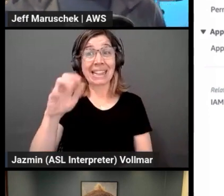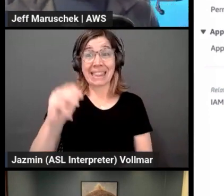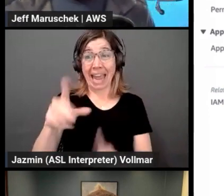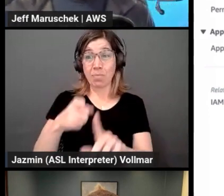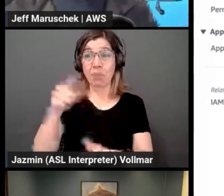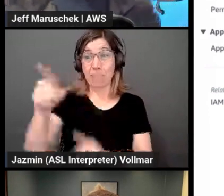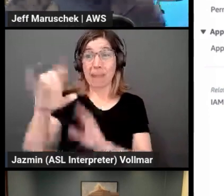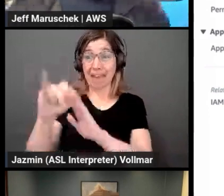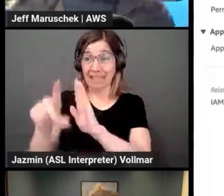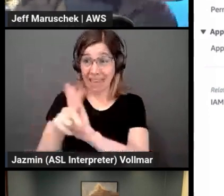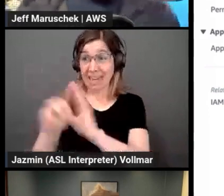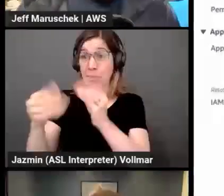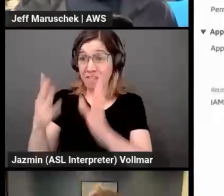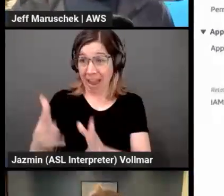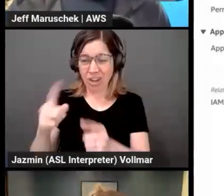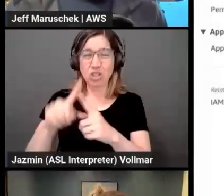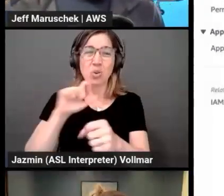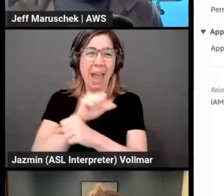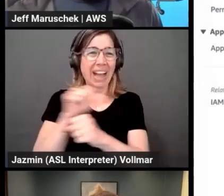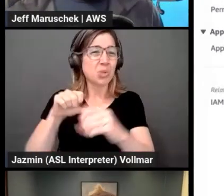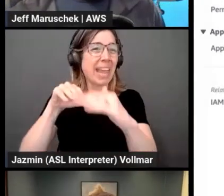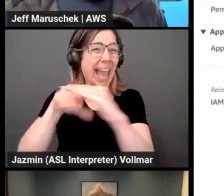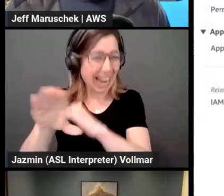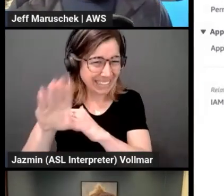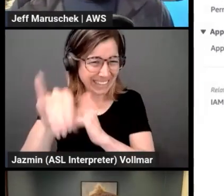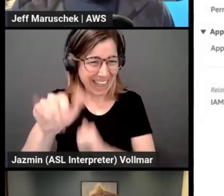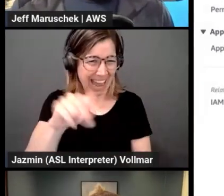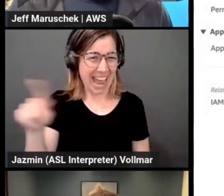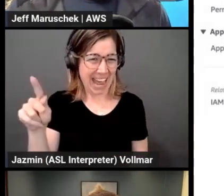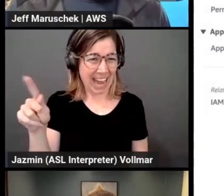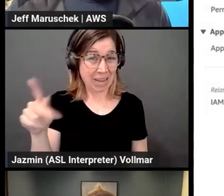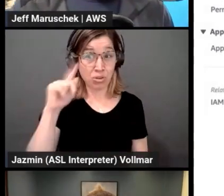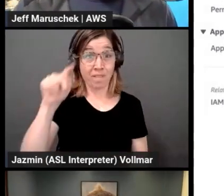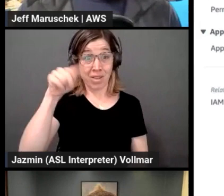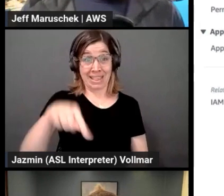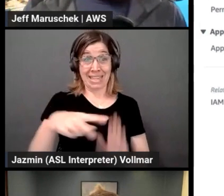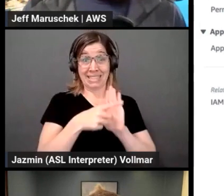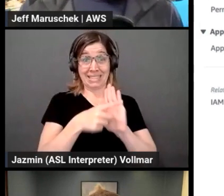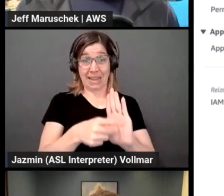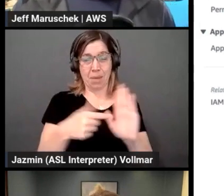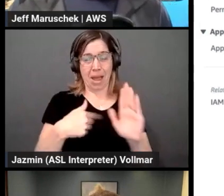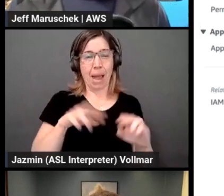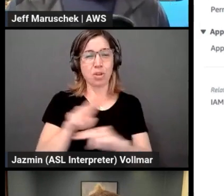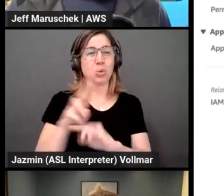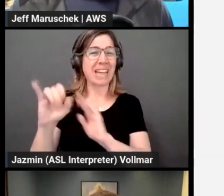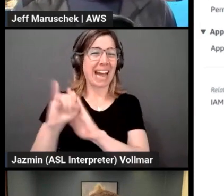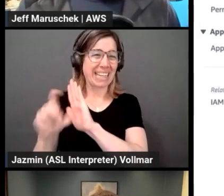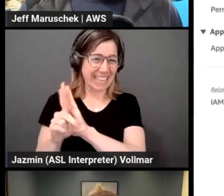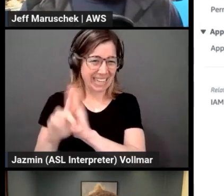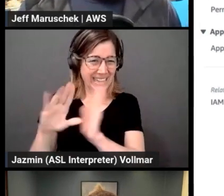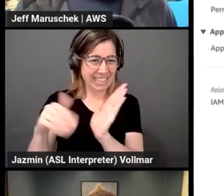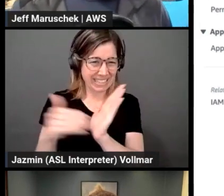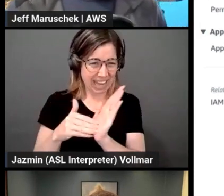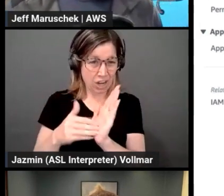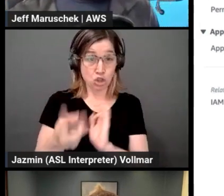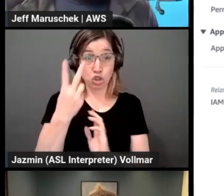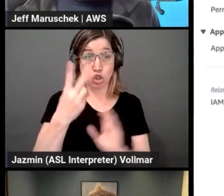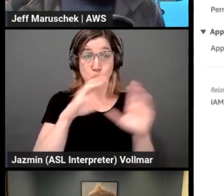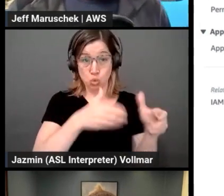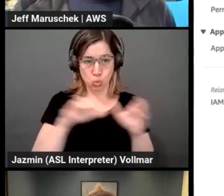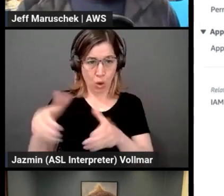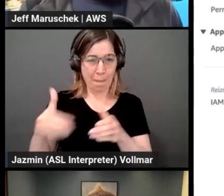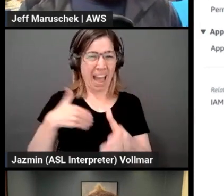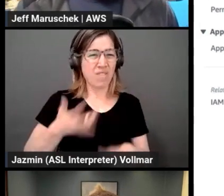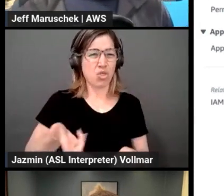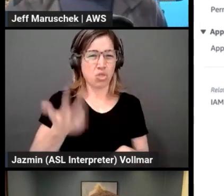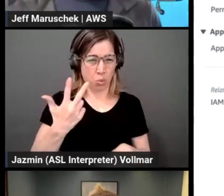access the application on AWS. So for this demo, I'm just using Identity Center, two groups. I have three users.